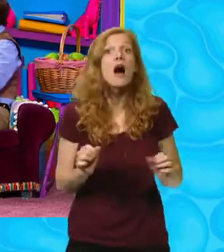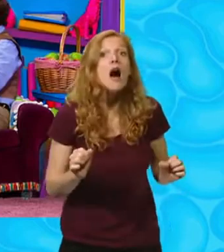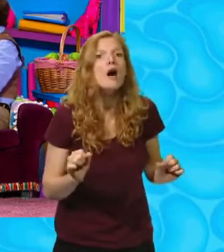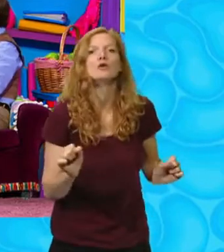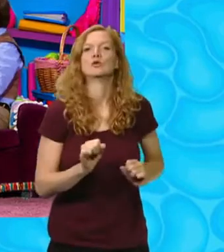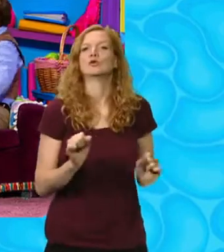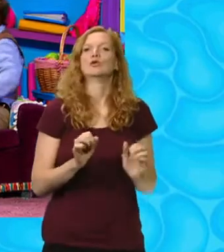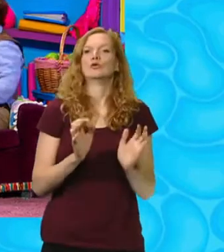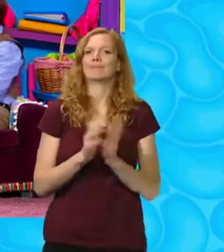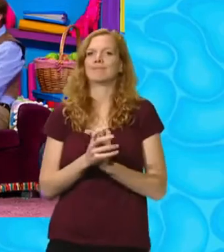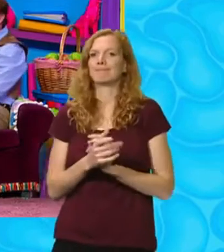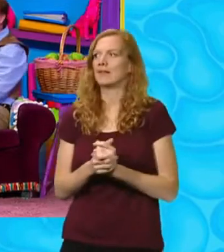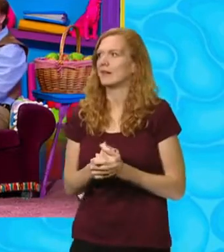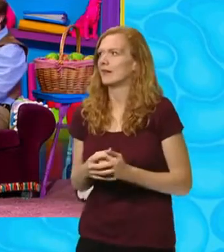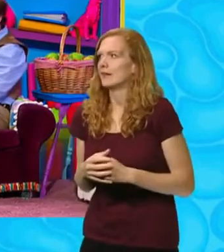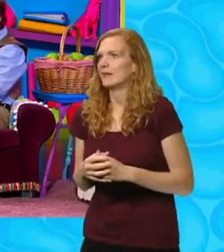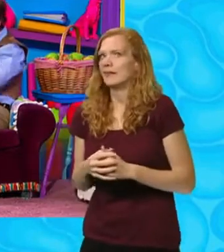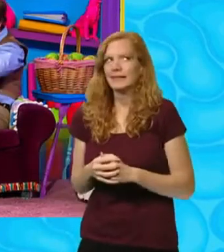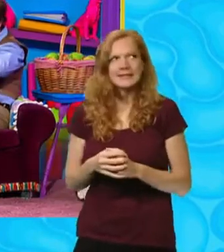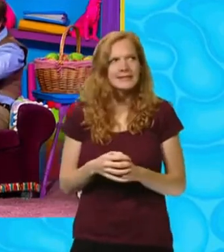No. Oh, all right.